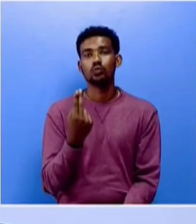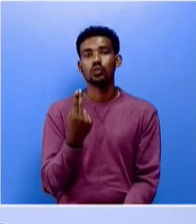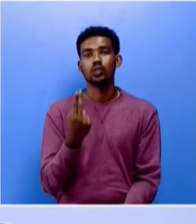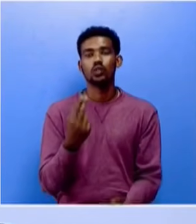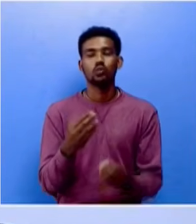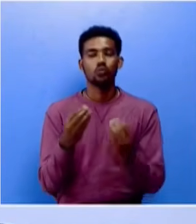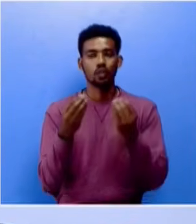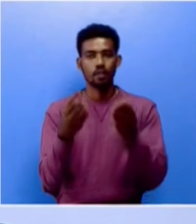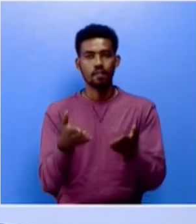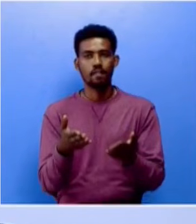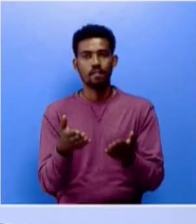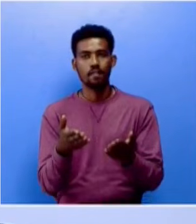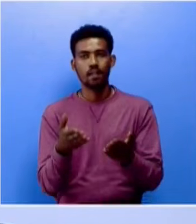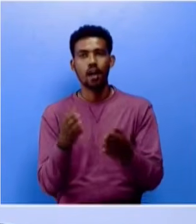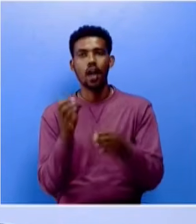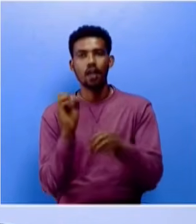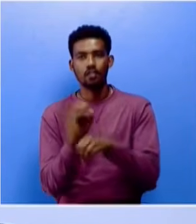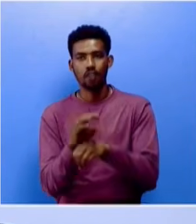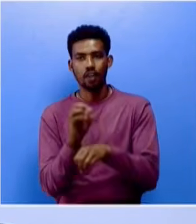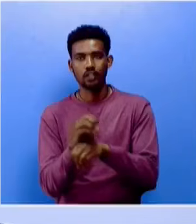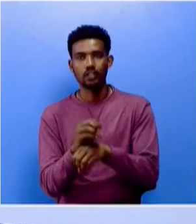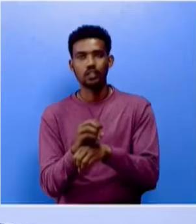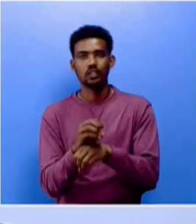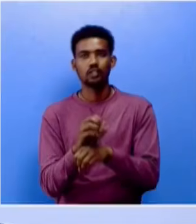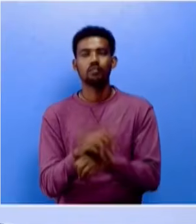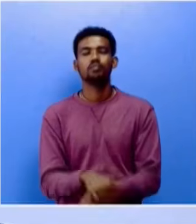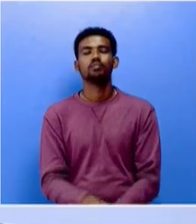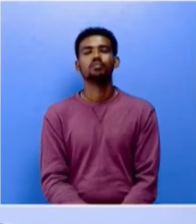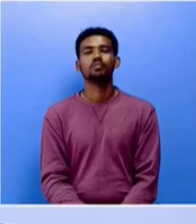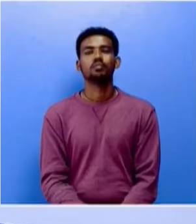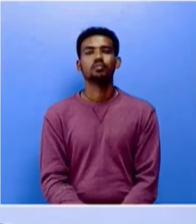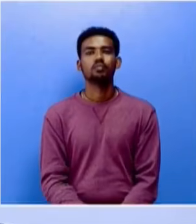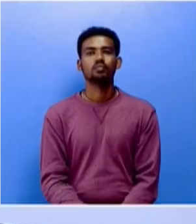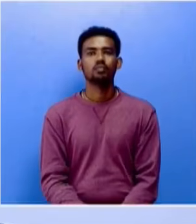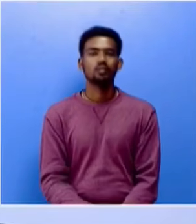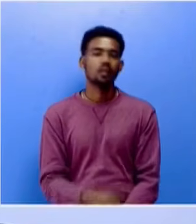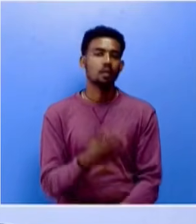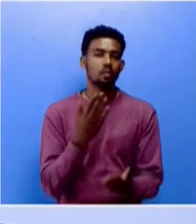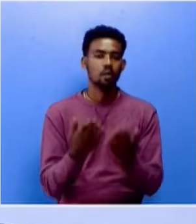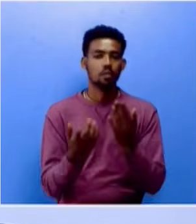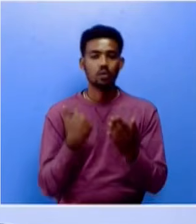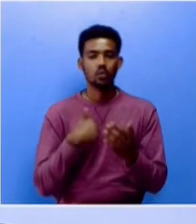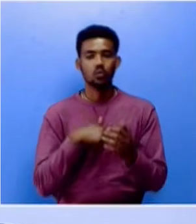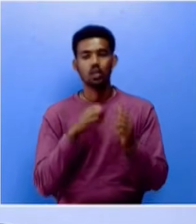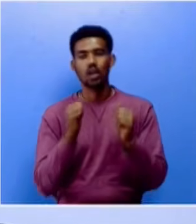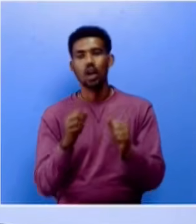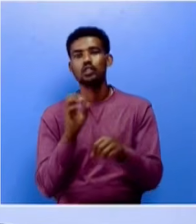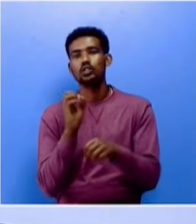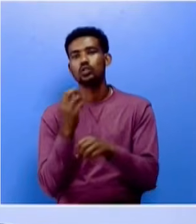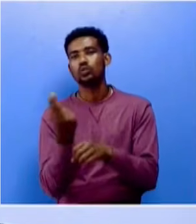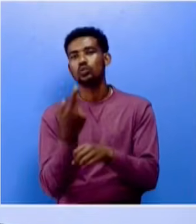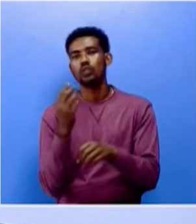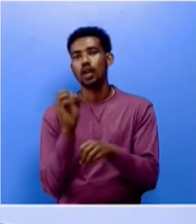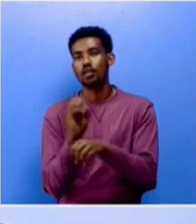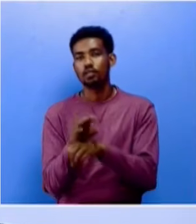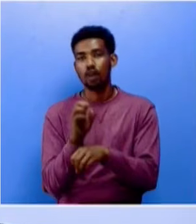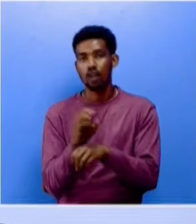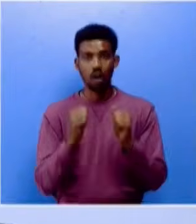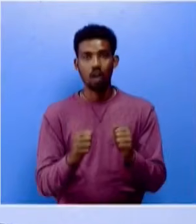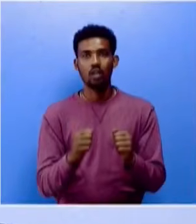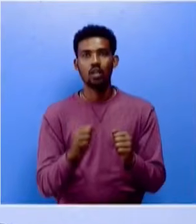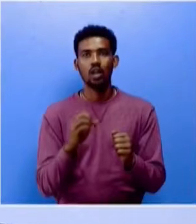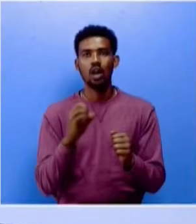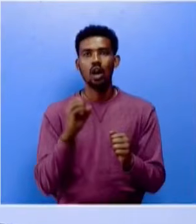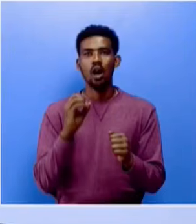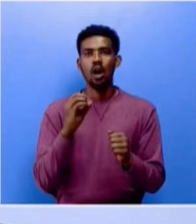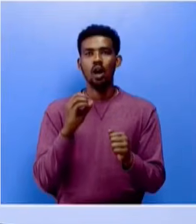to give advice. Another one is here. Maybe we can use advice just